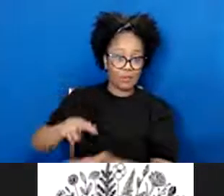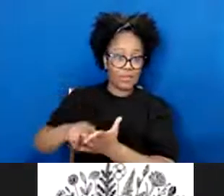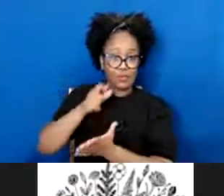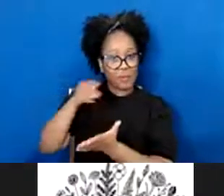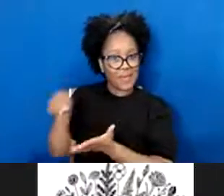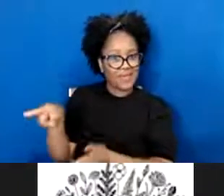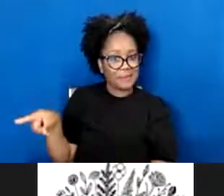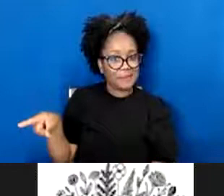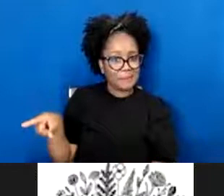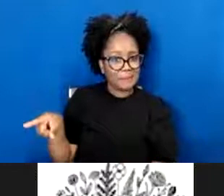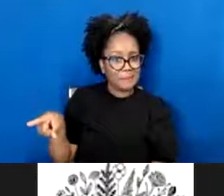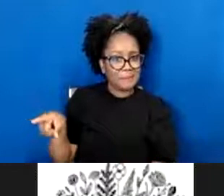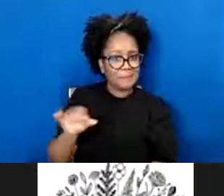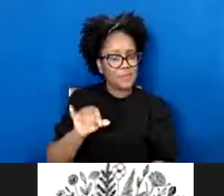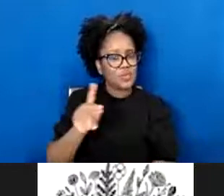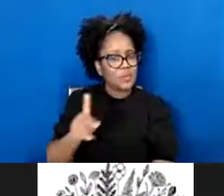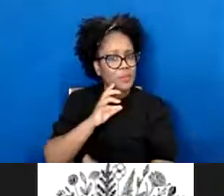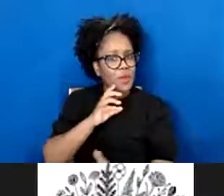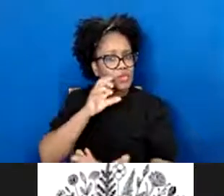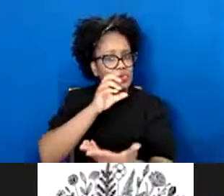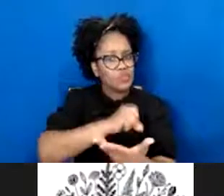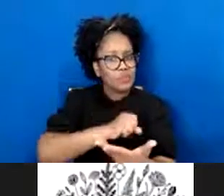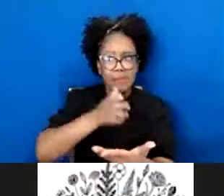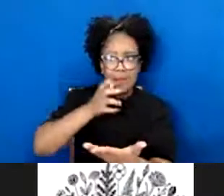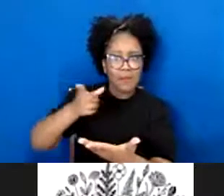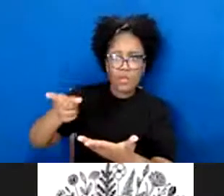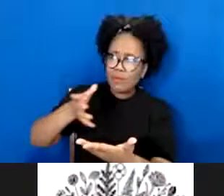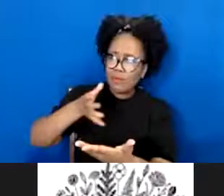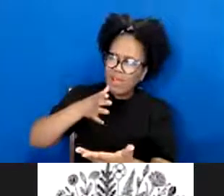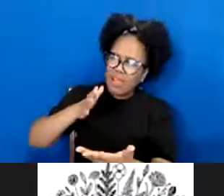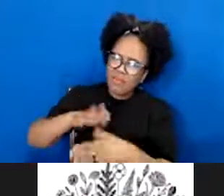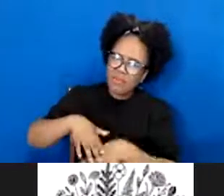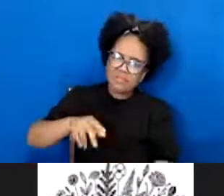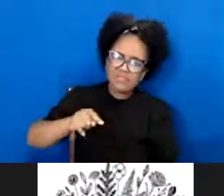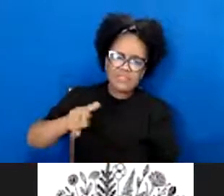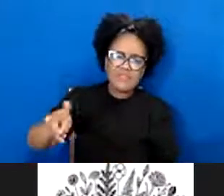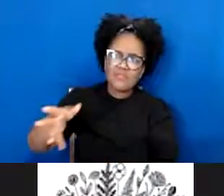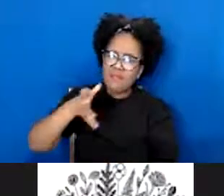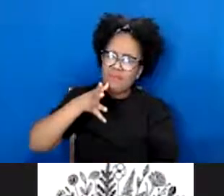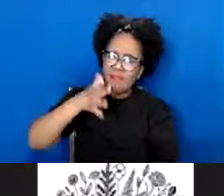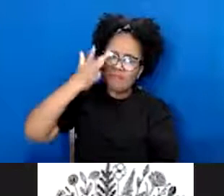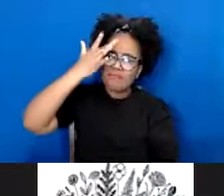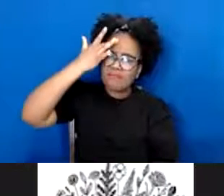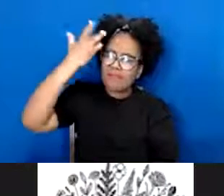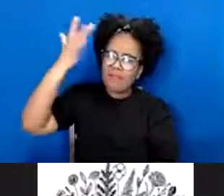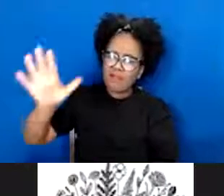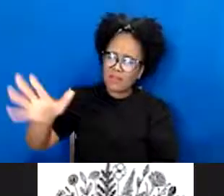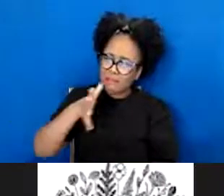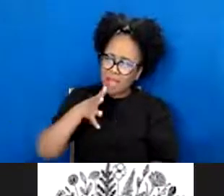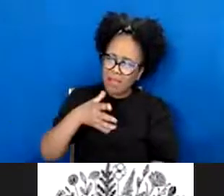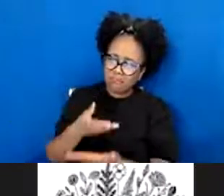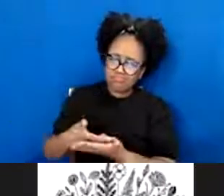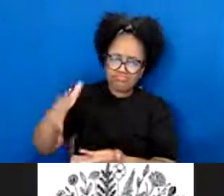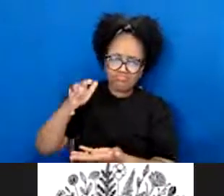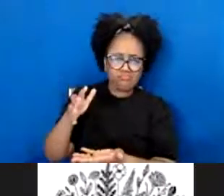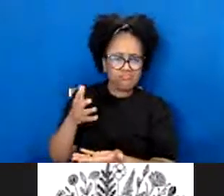that we had a ton of money because my mama was so visible, and people associate intellectual quote unquote class with economic quote